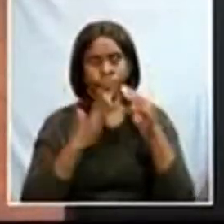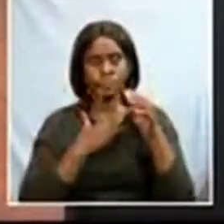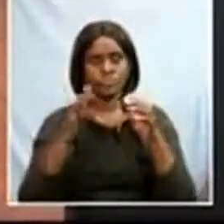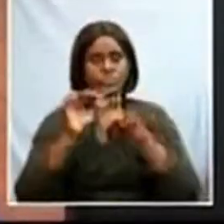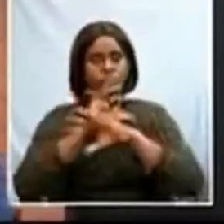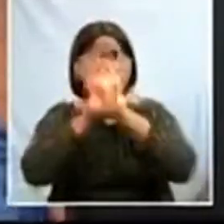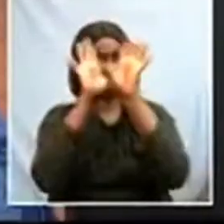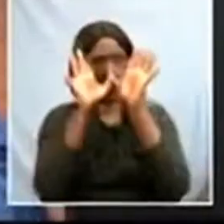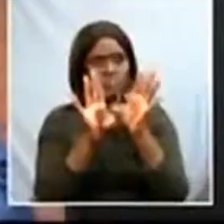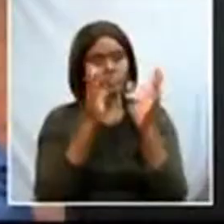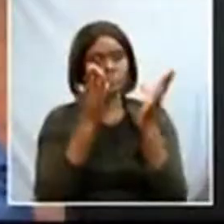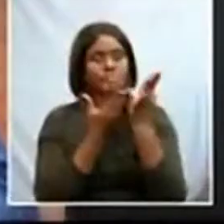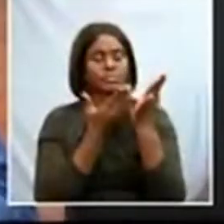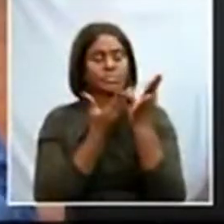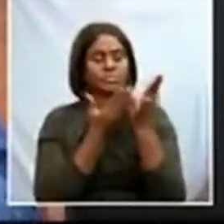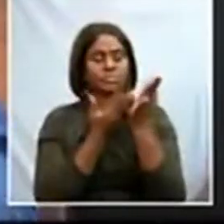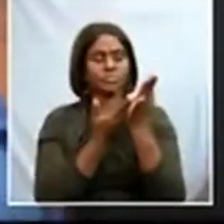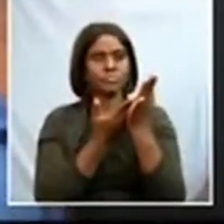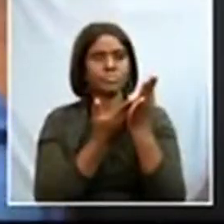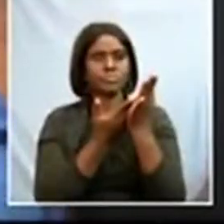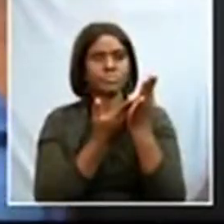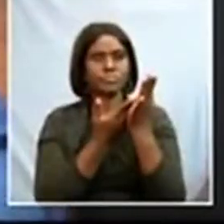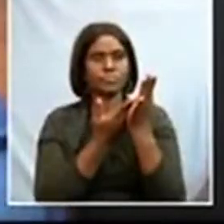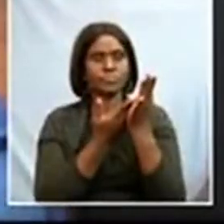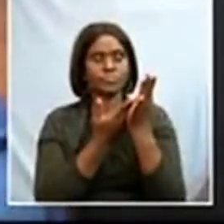of clarification is on